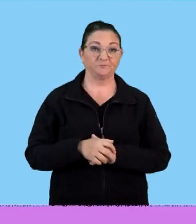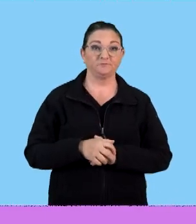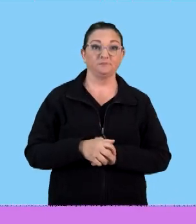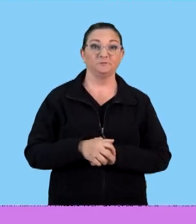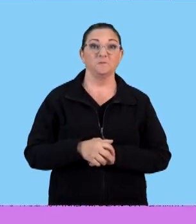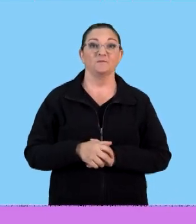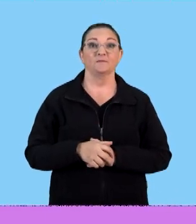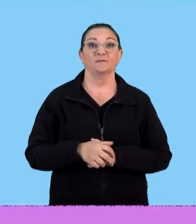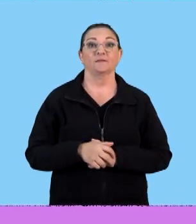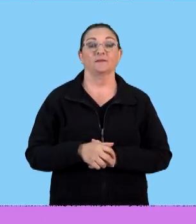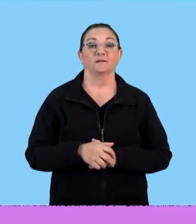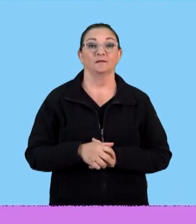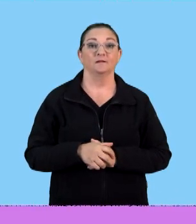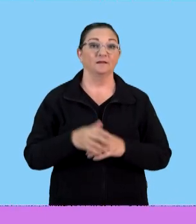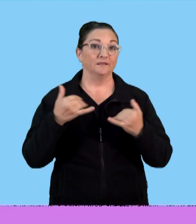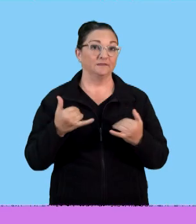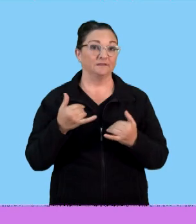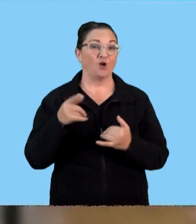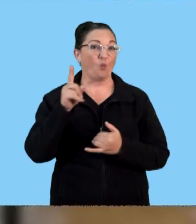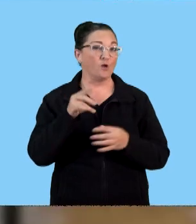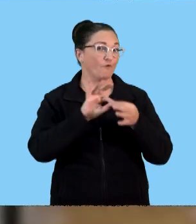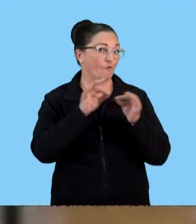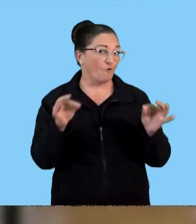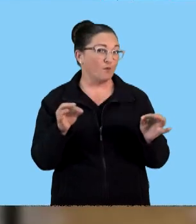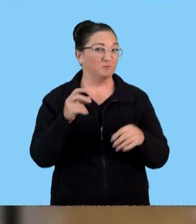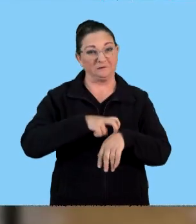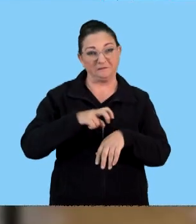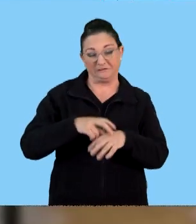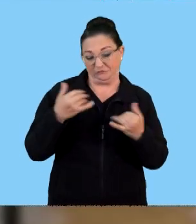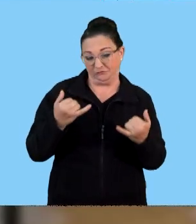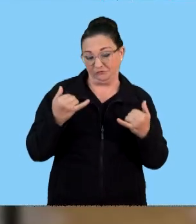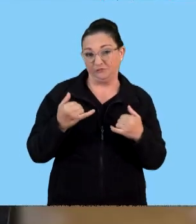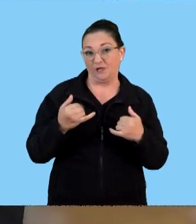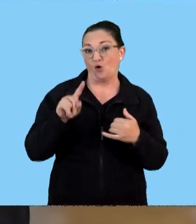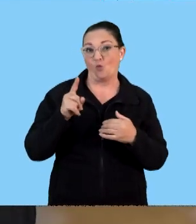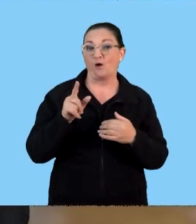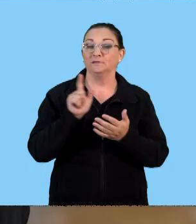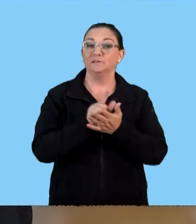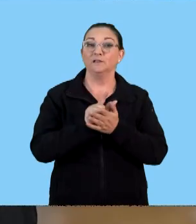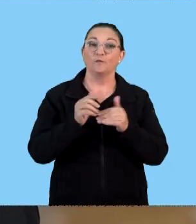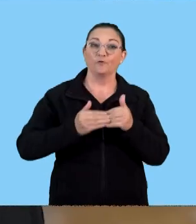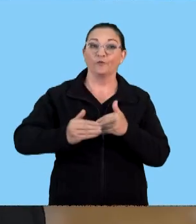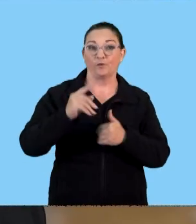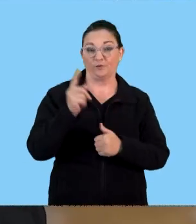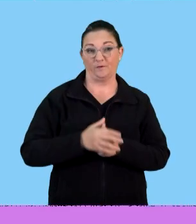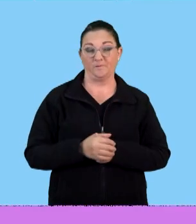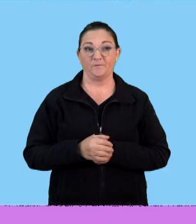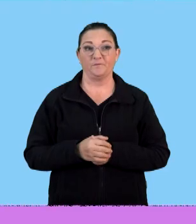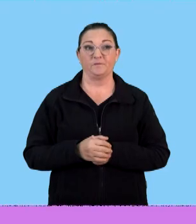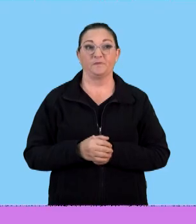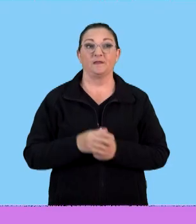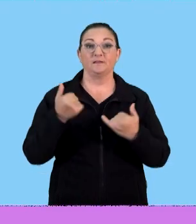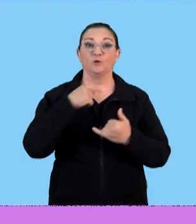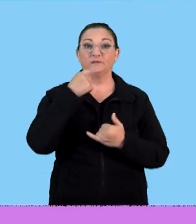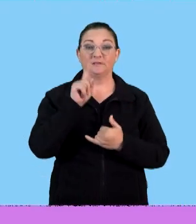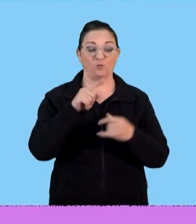3,142. Okay. Now let's quickly look at some of the formulae that you might need in today's lesson or moving forward. So we said here